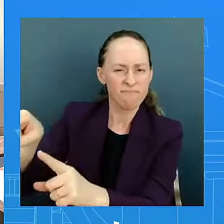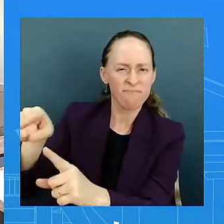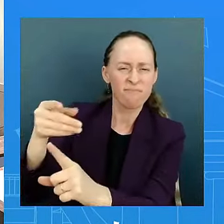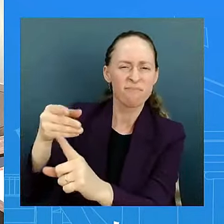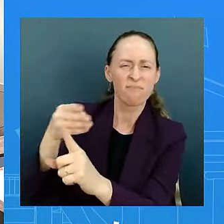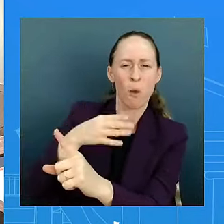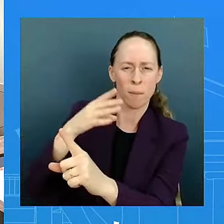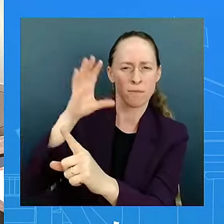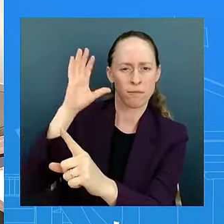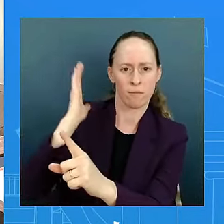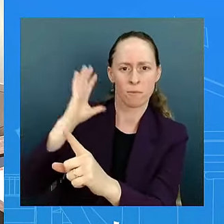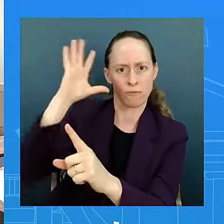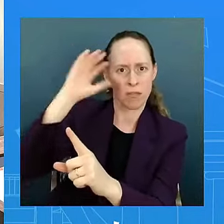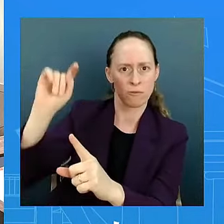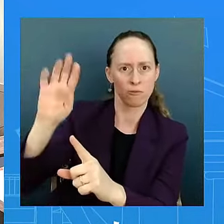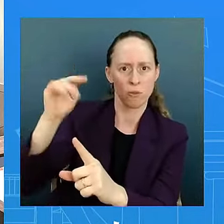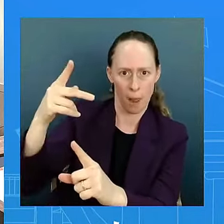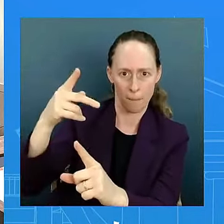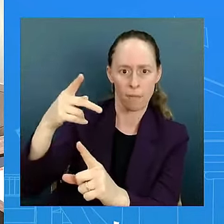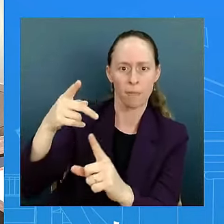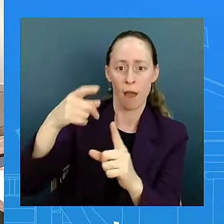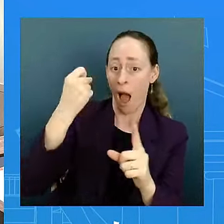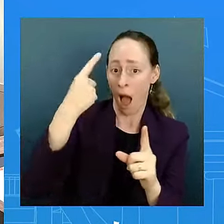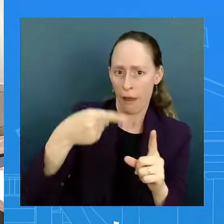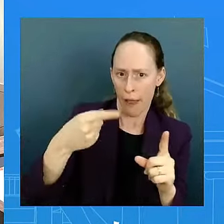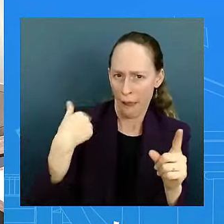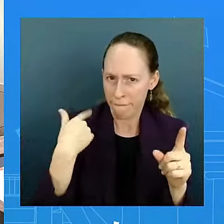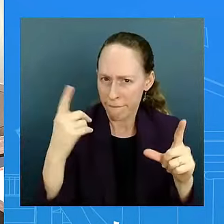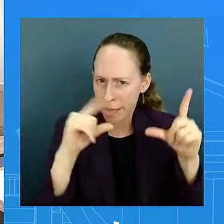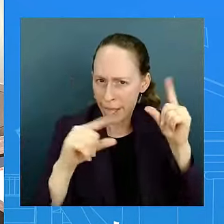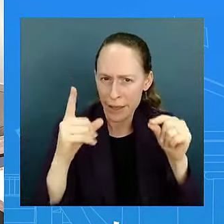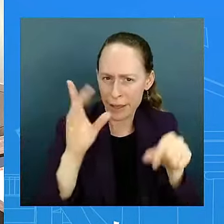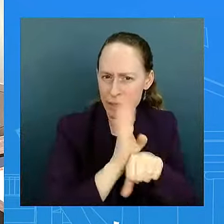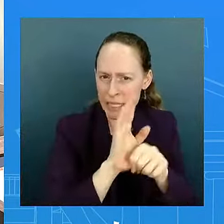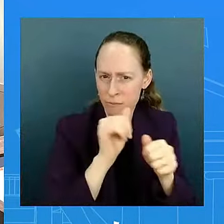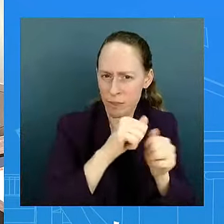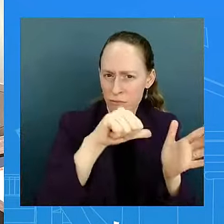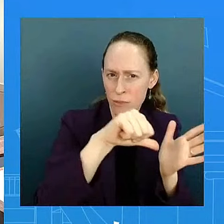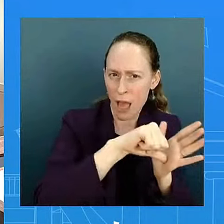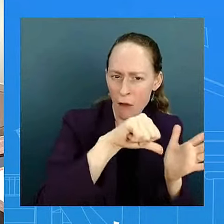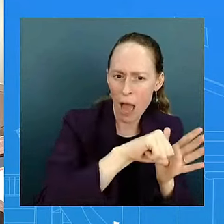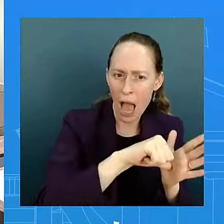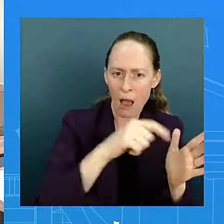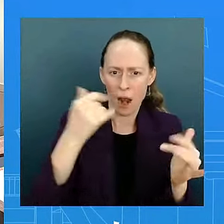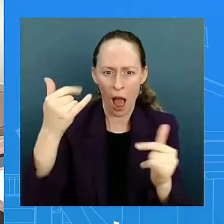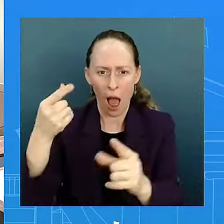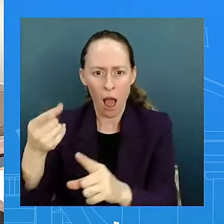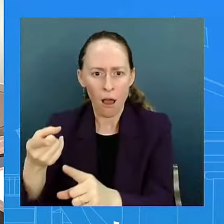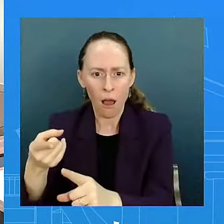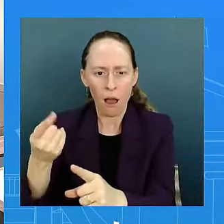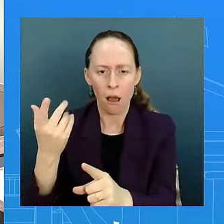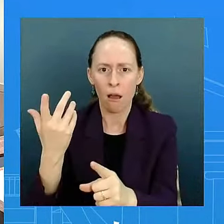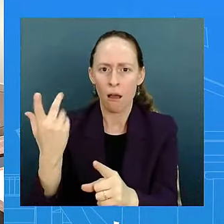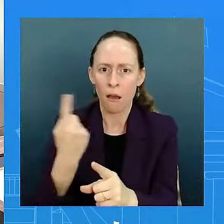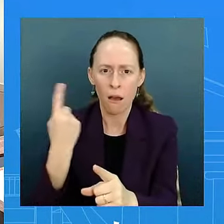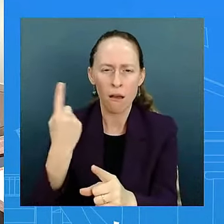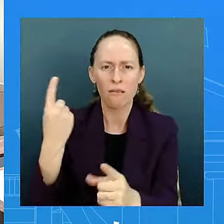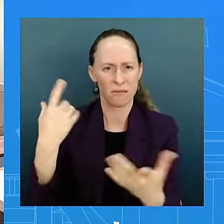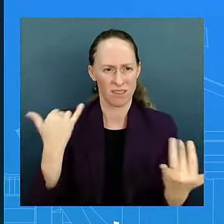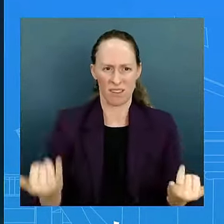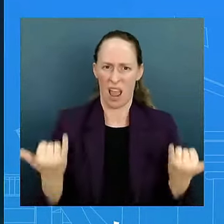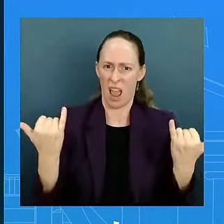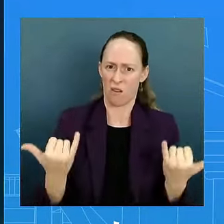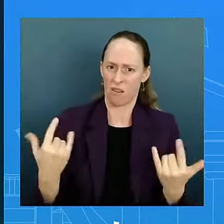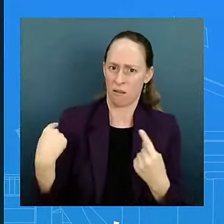in Pennsylvania. What is the administration's reaction to this? I mean, another assassination attempt. So I'll say